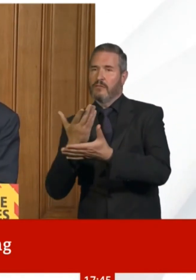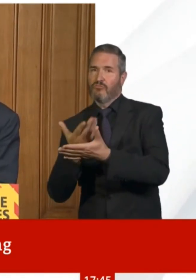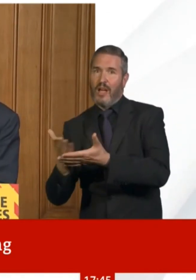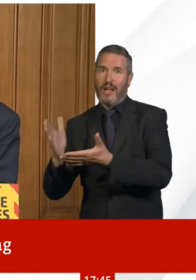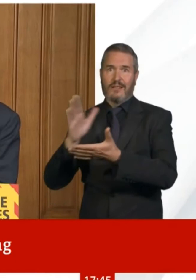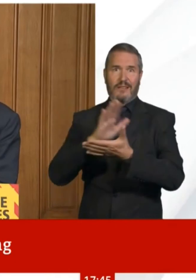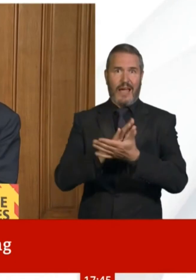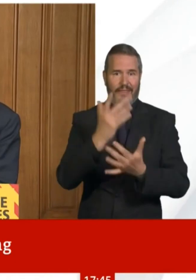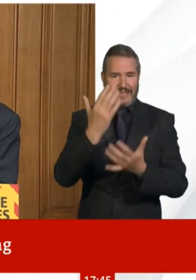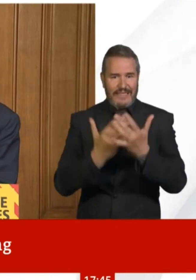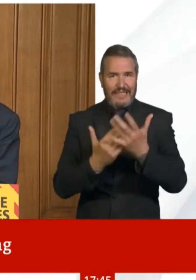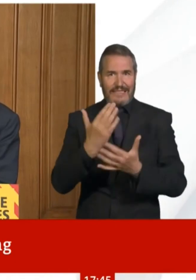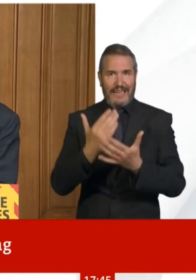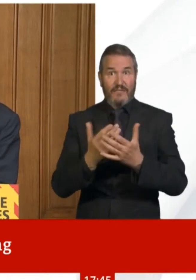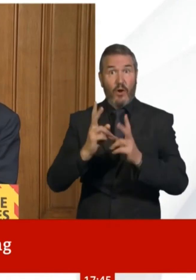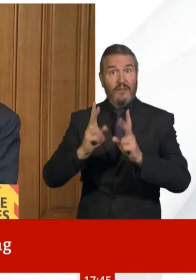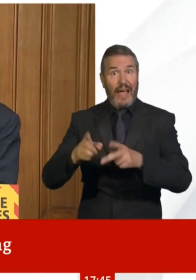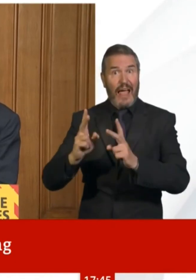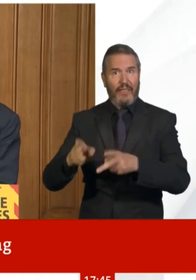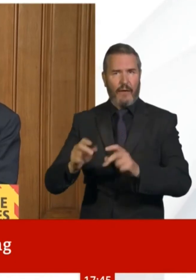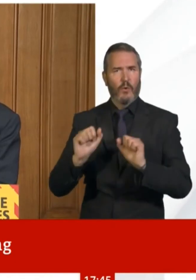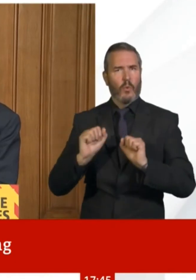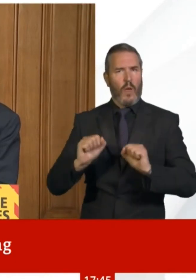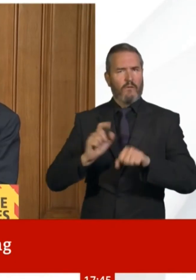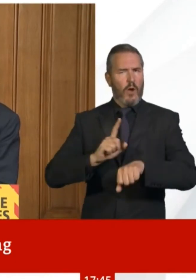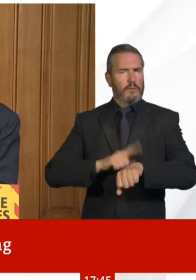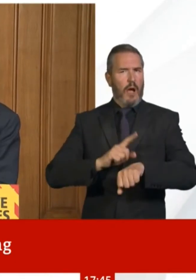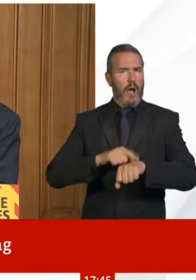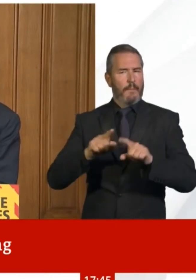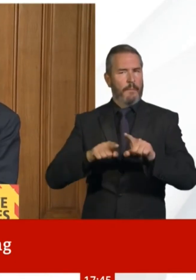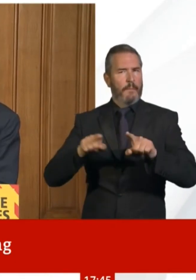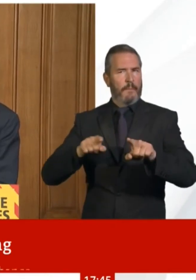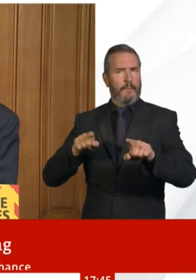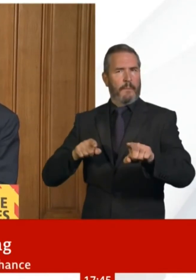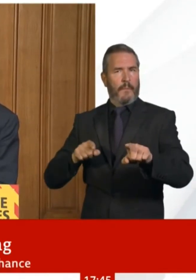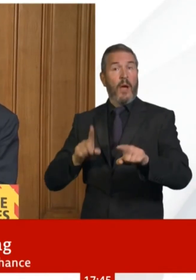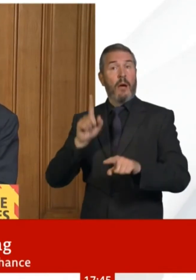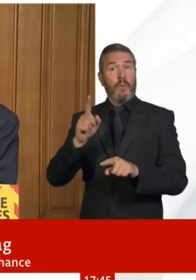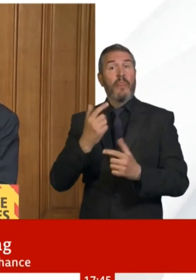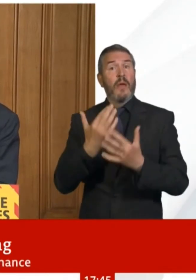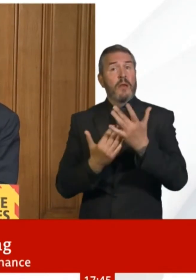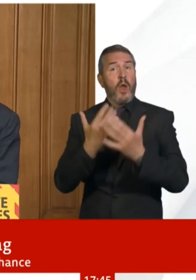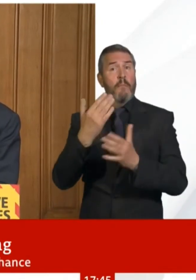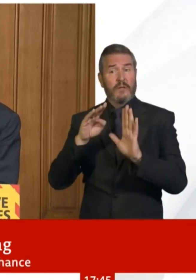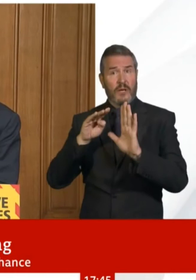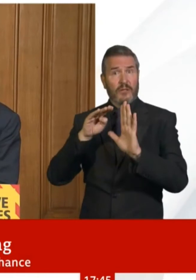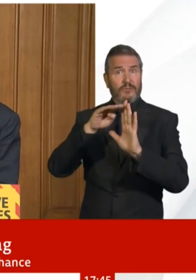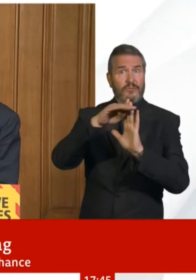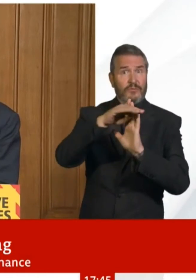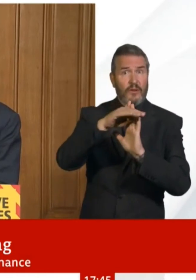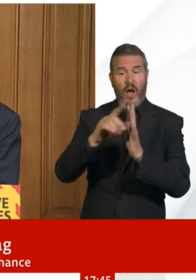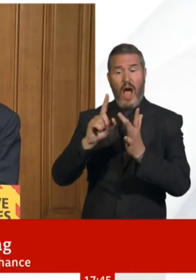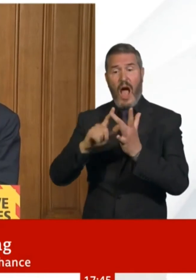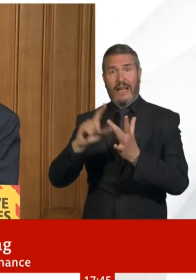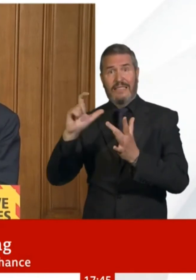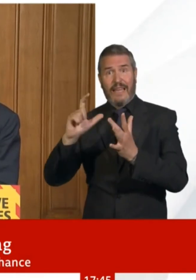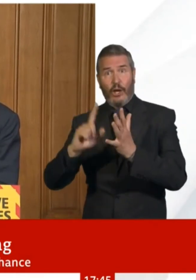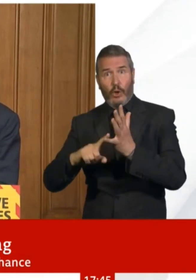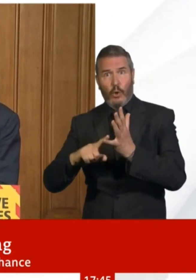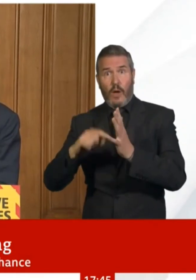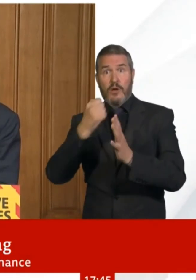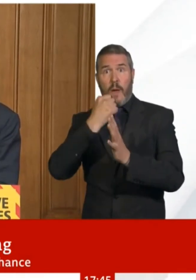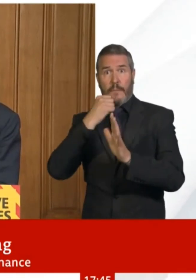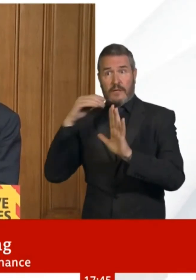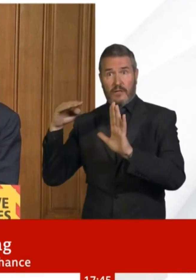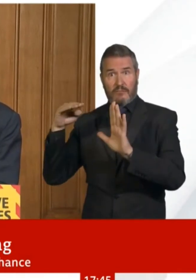into reduction in deaths. You can see that there's a flattening off of ICU cases. There's a